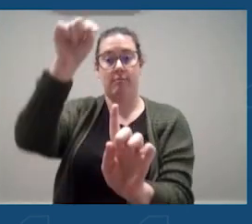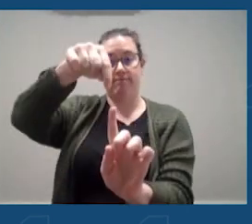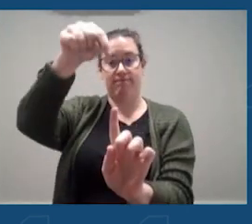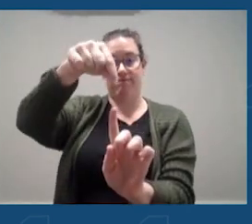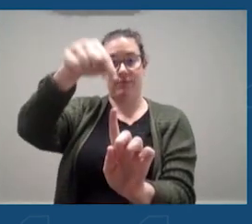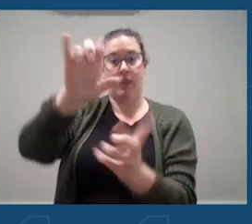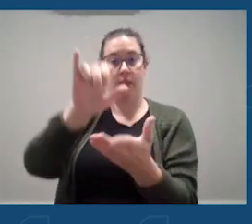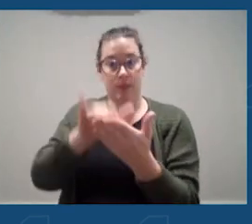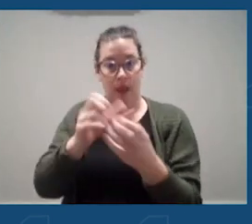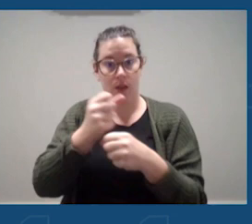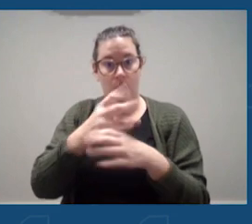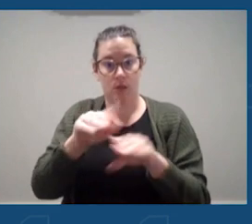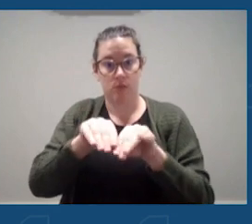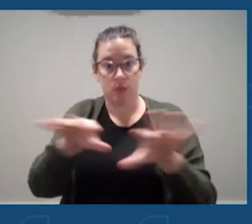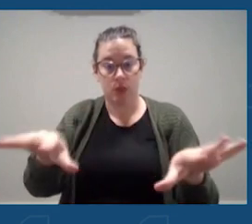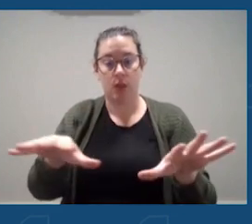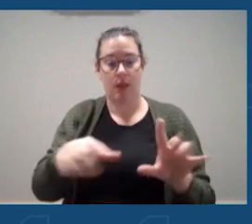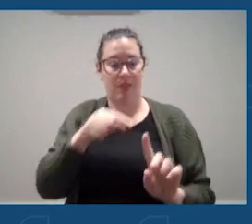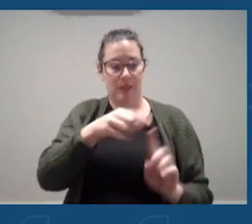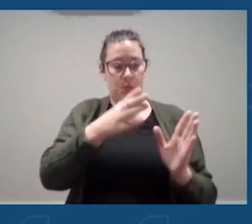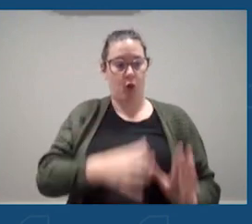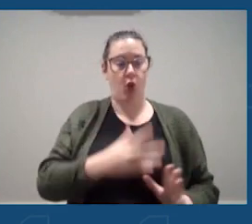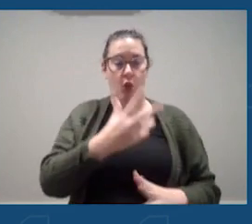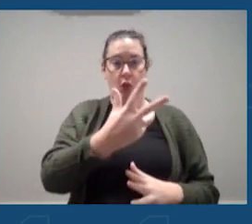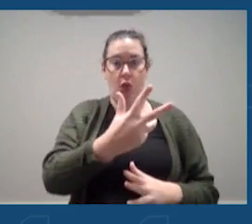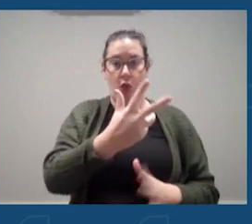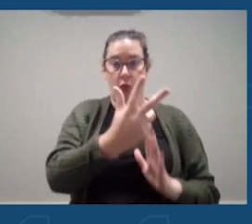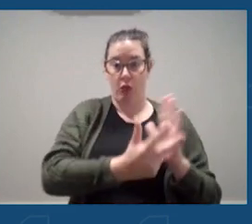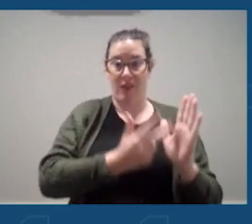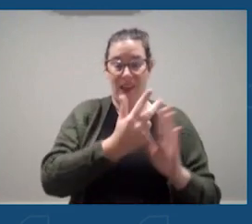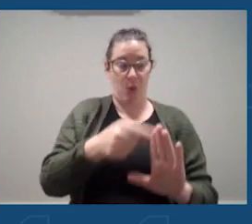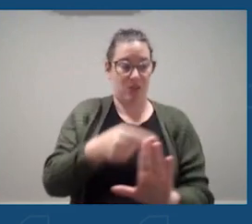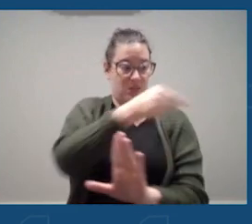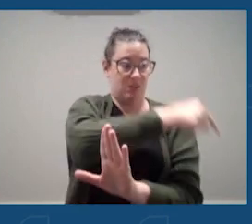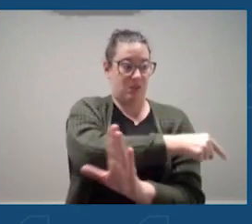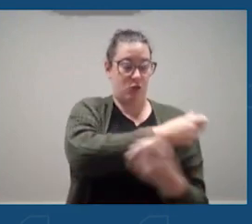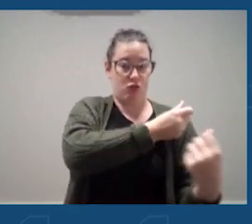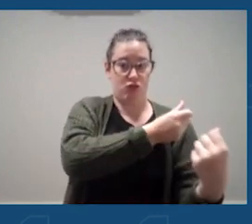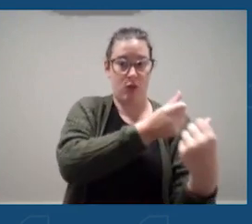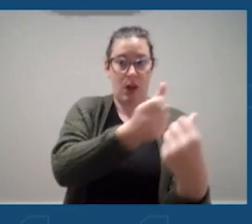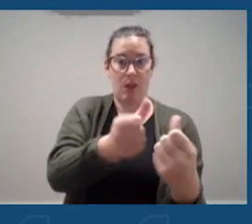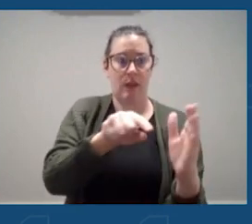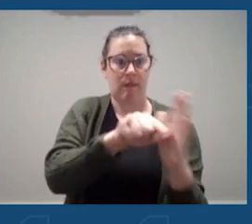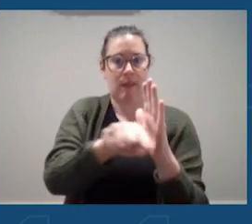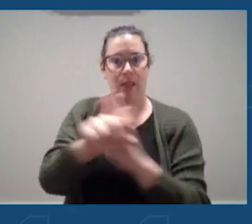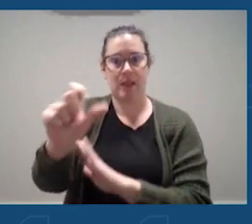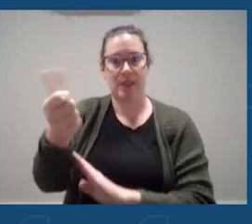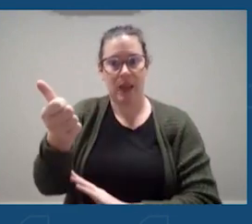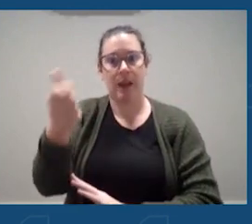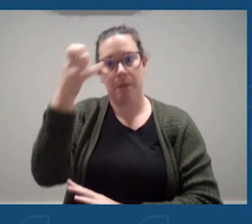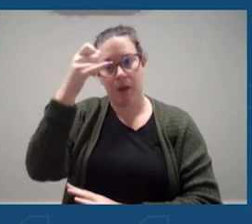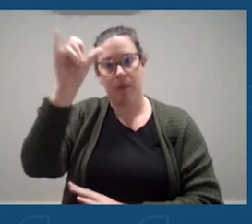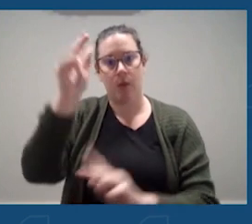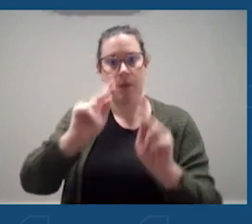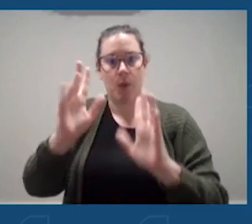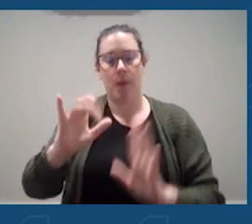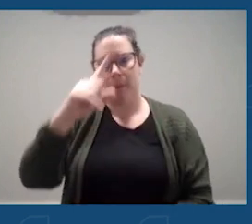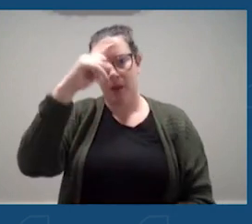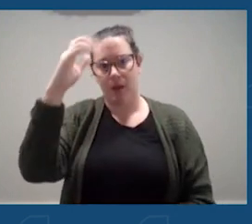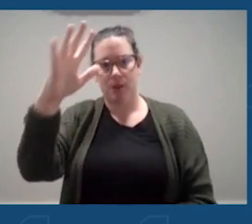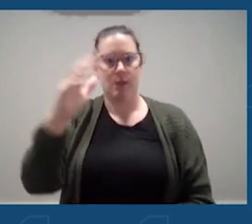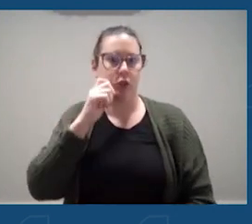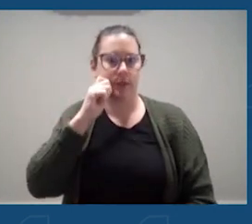to go 3 hours away and shatter the lives of 10 fellow neighbors of mine, Buffalonians, because of the color of their skin. So there